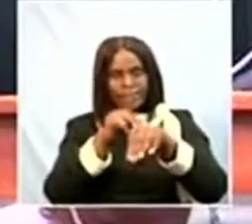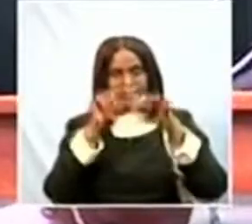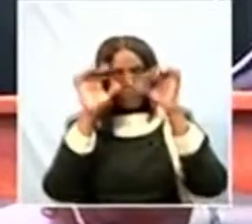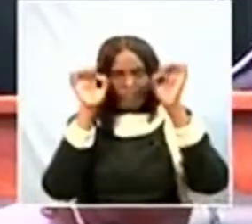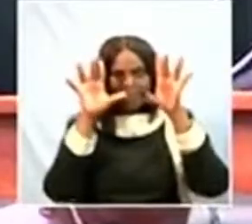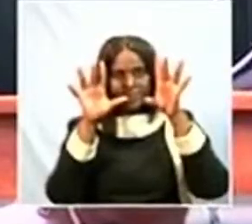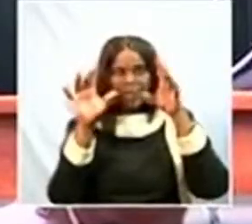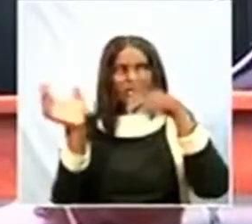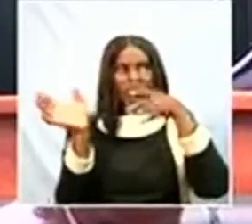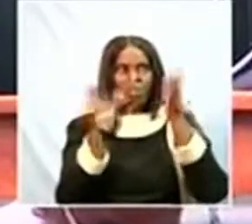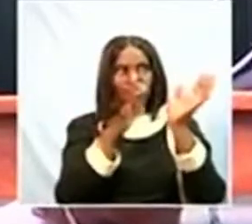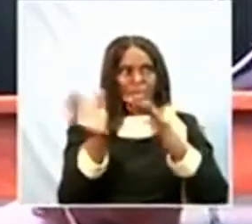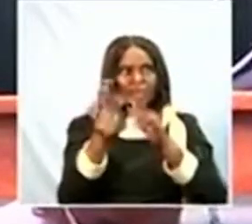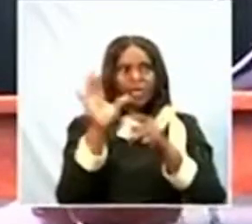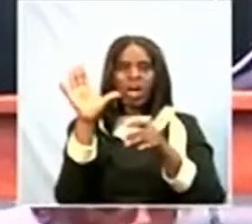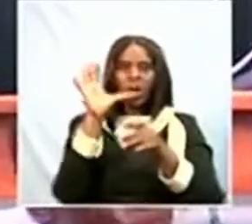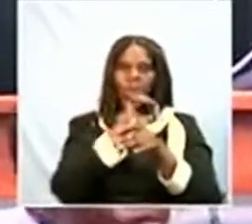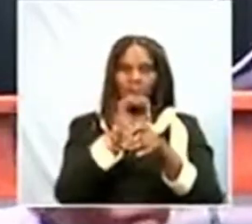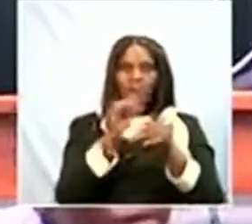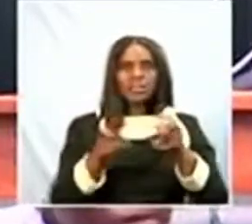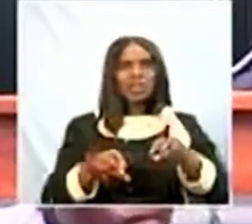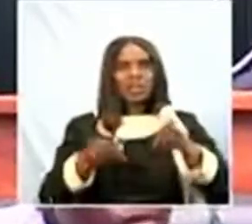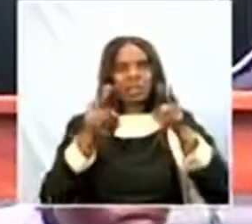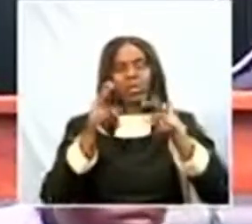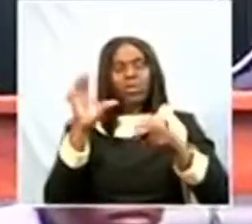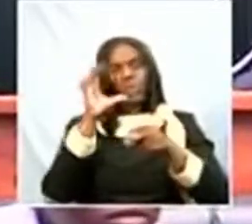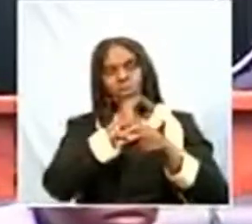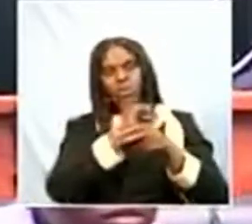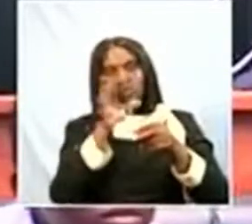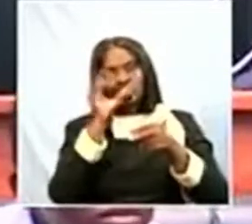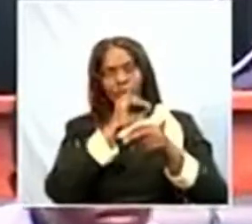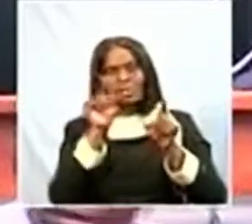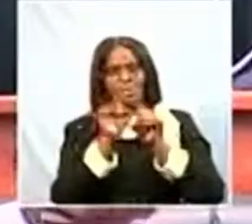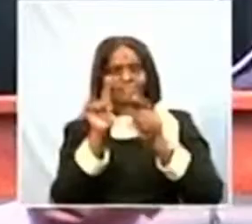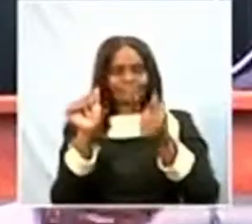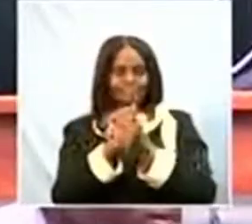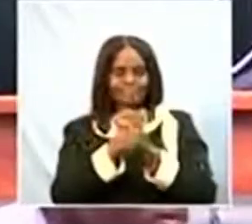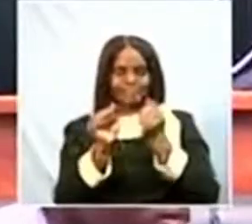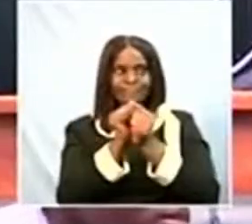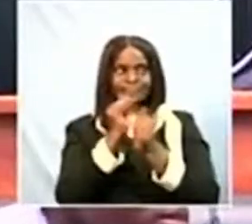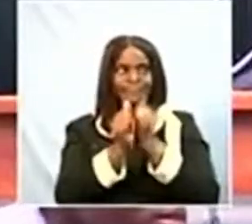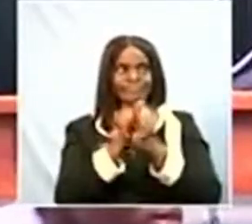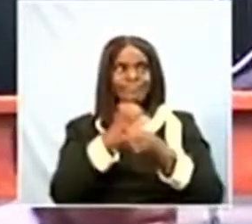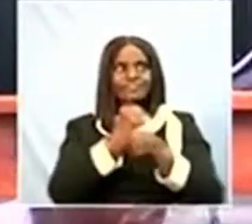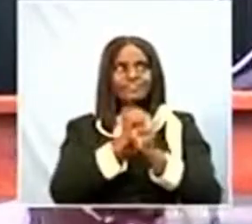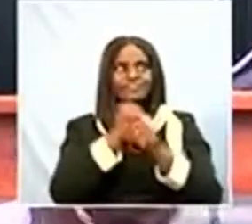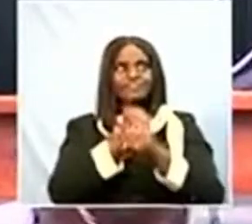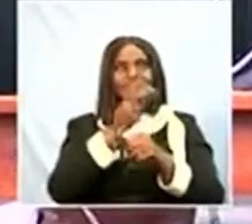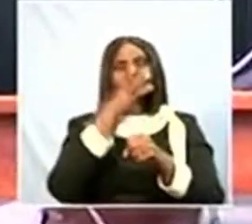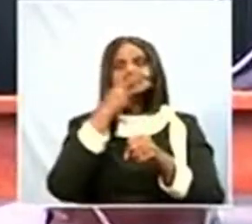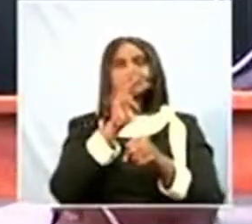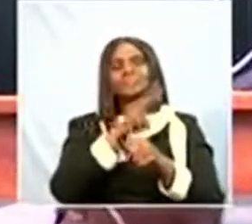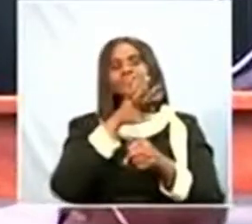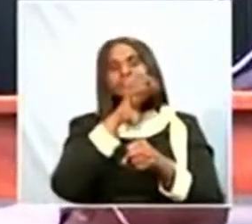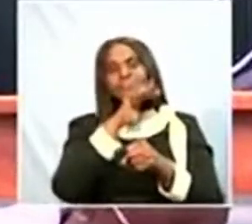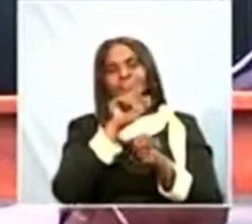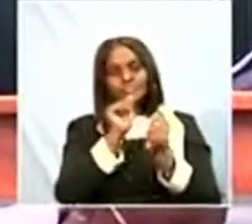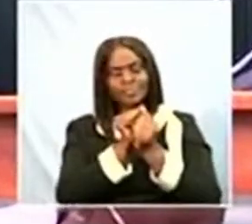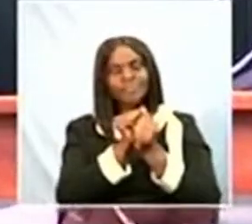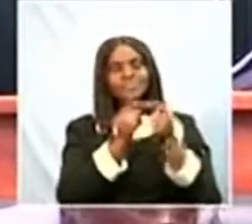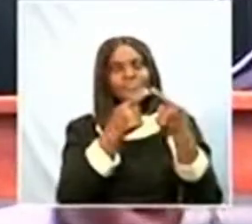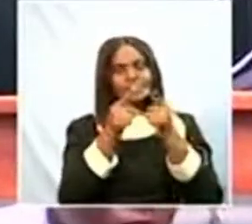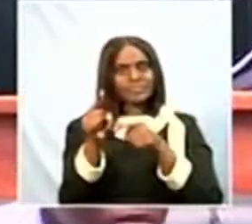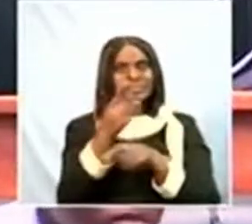weather, rising temperatures, and natural disasters which worsen air quality and contaminate water